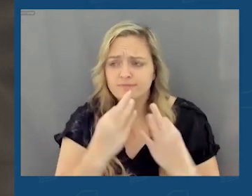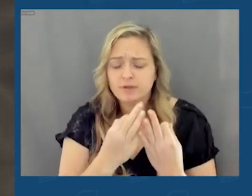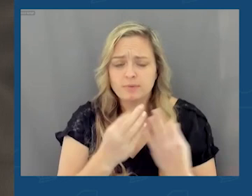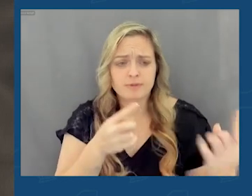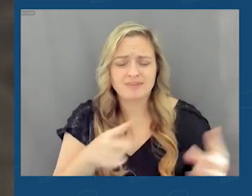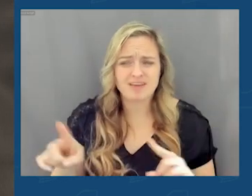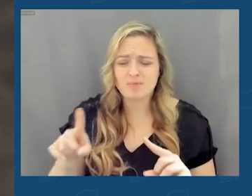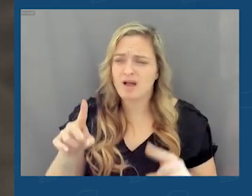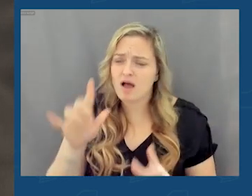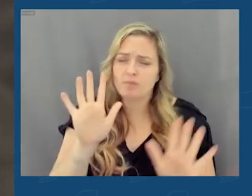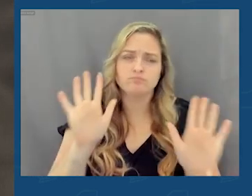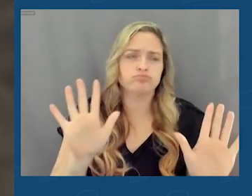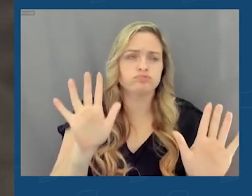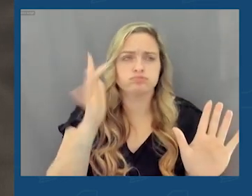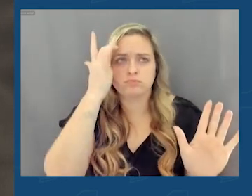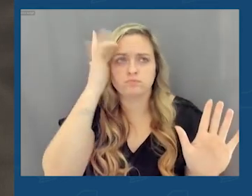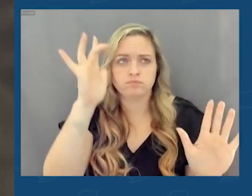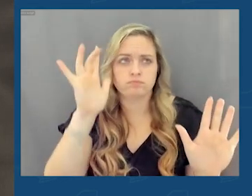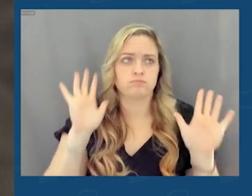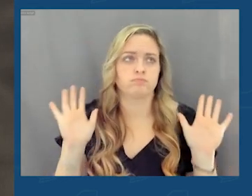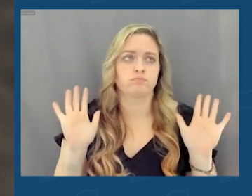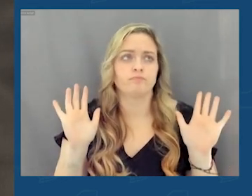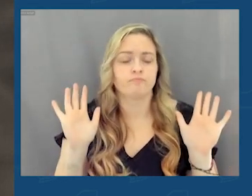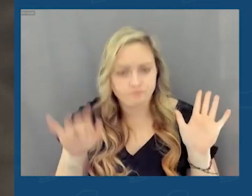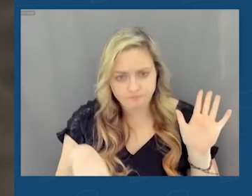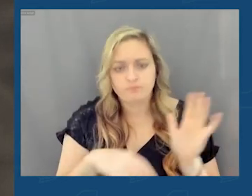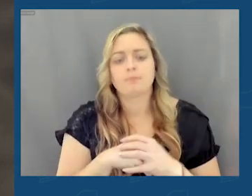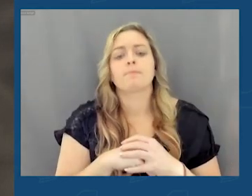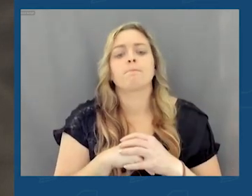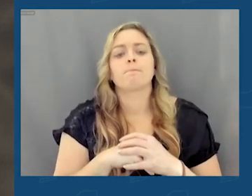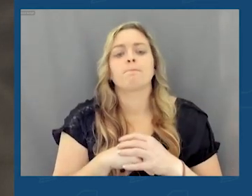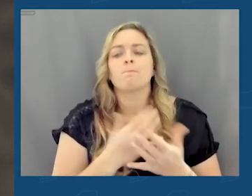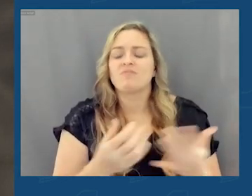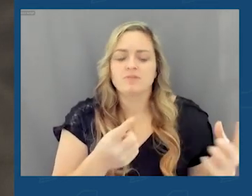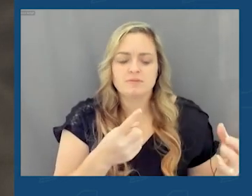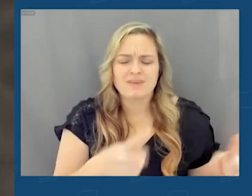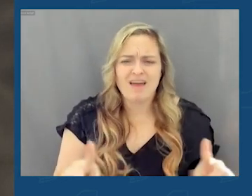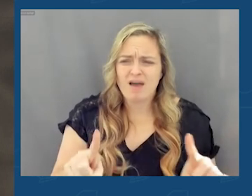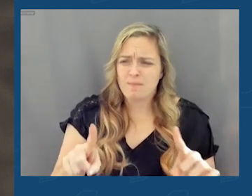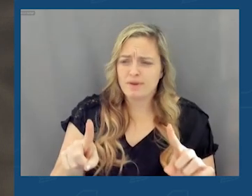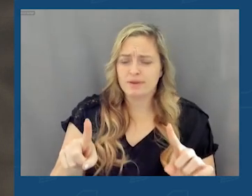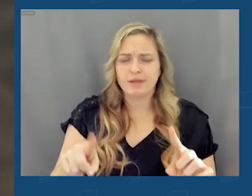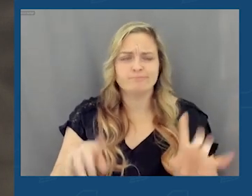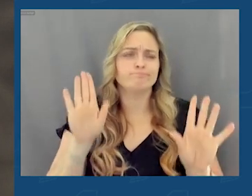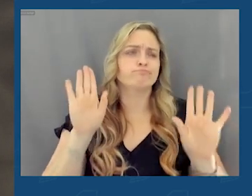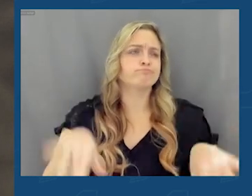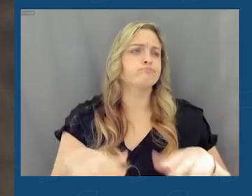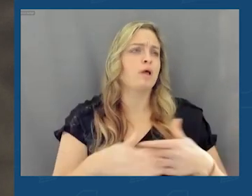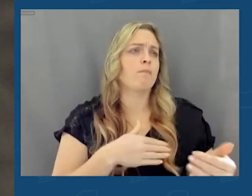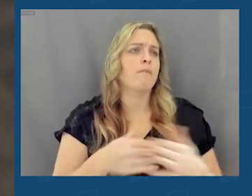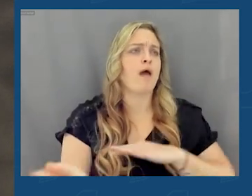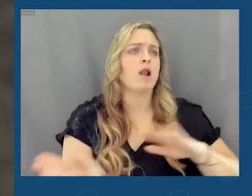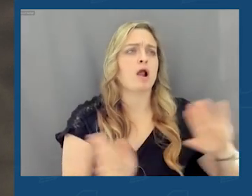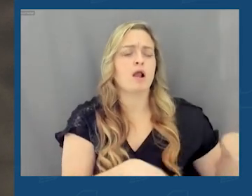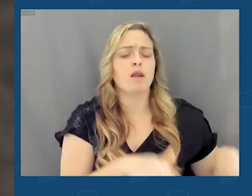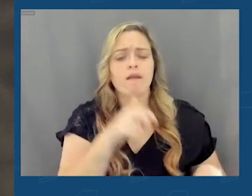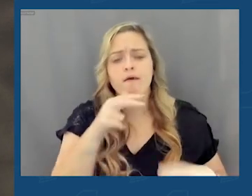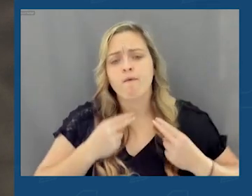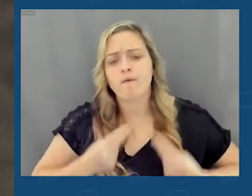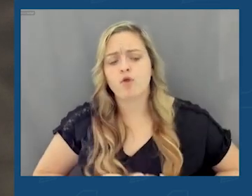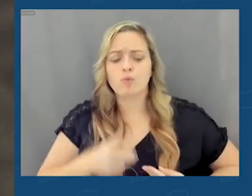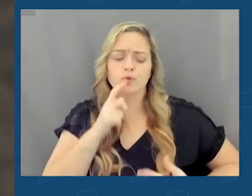and tired of the way this has been covered, as if it doesn't matter, that they're not human beings who deserve our